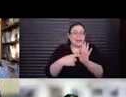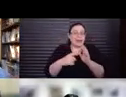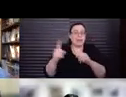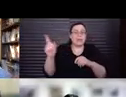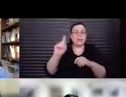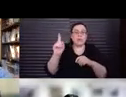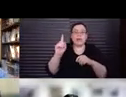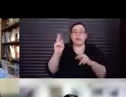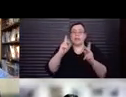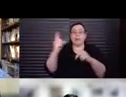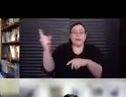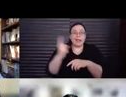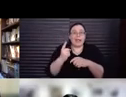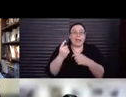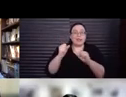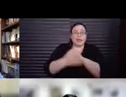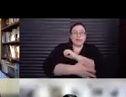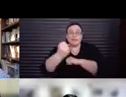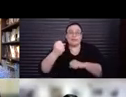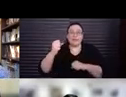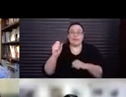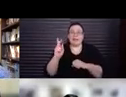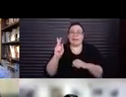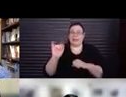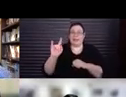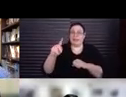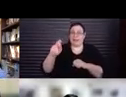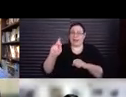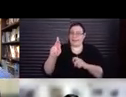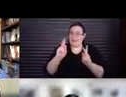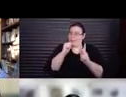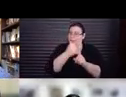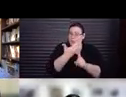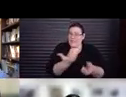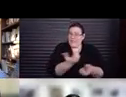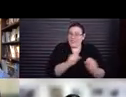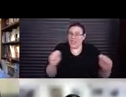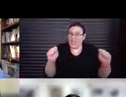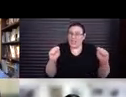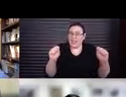were coming in trying to kidnap people that were free, and there were